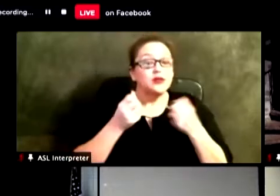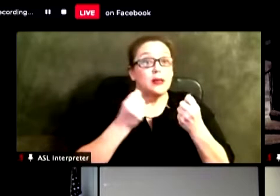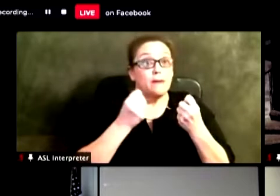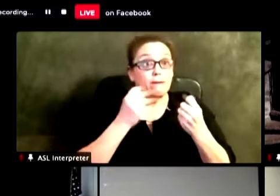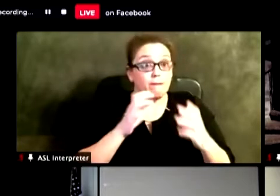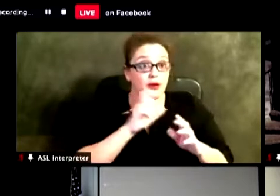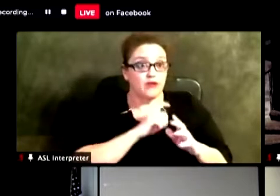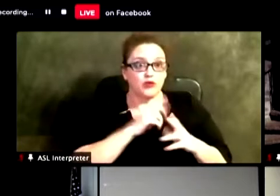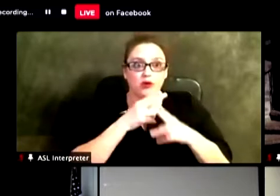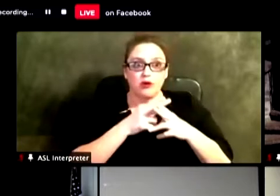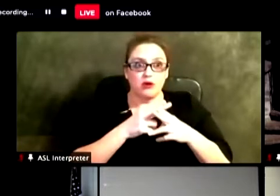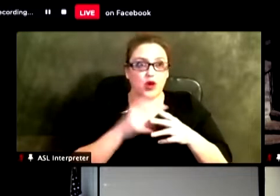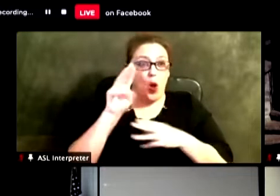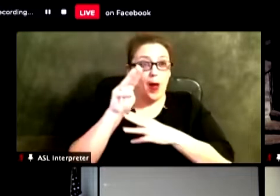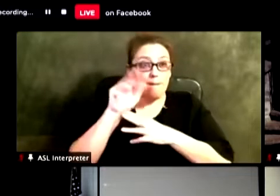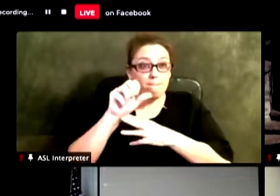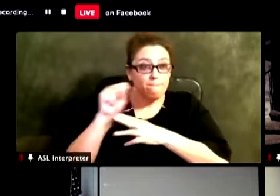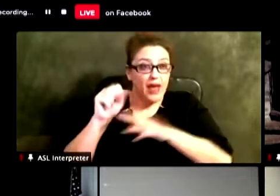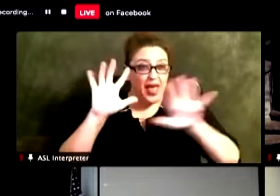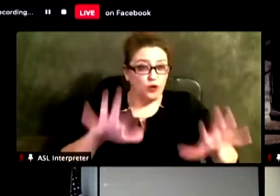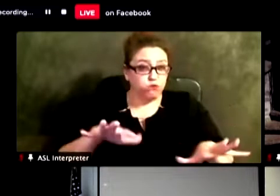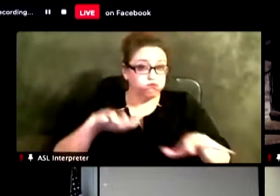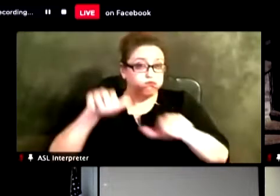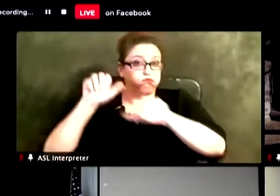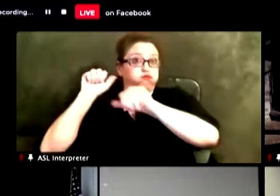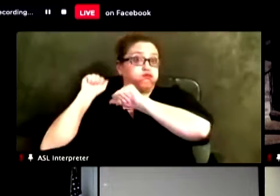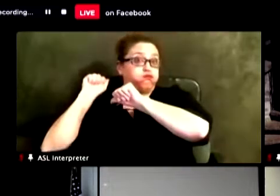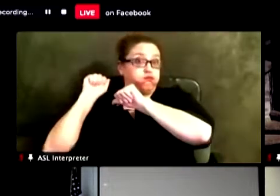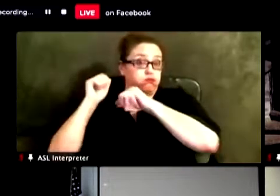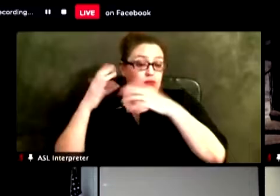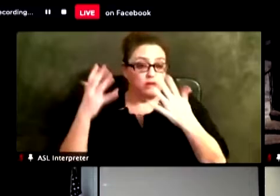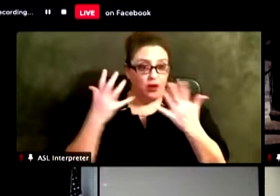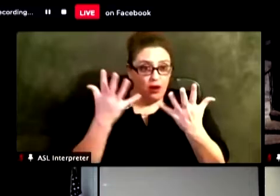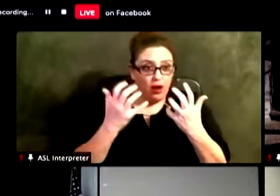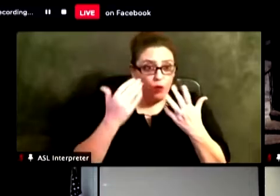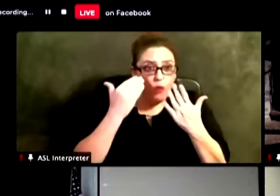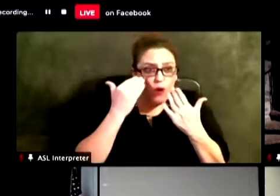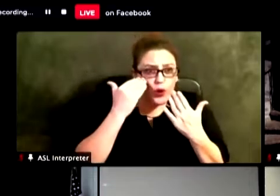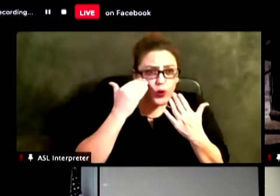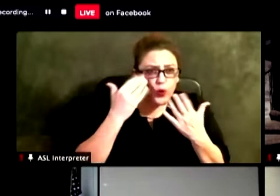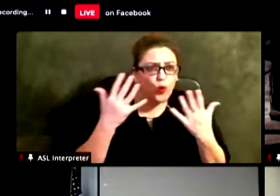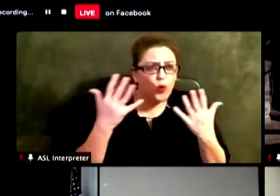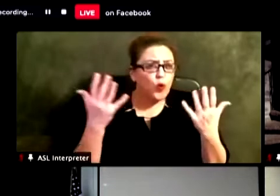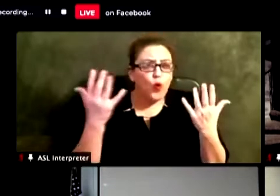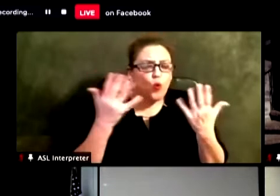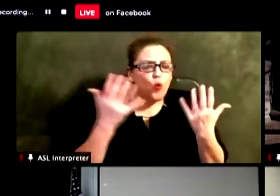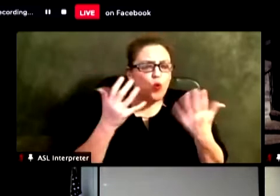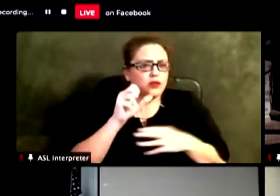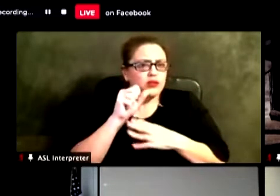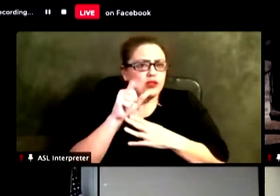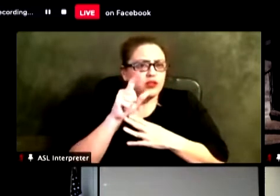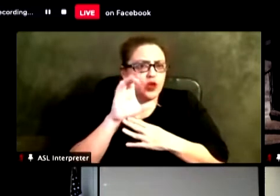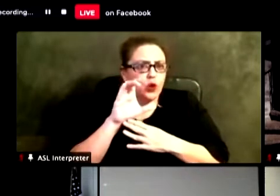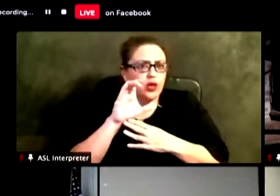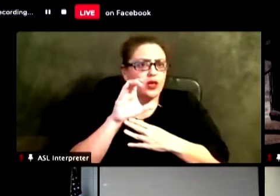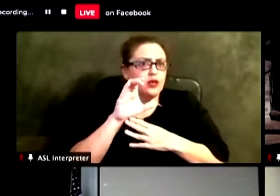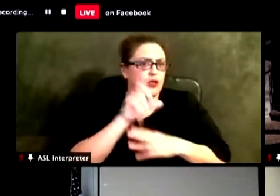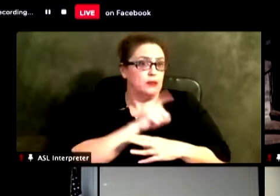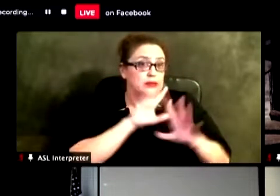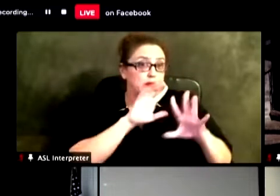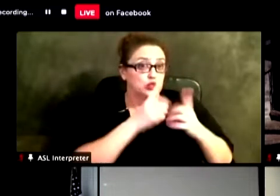mass exodus. I want to know about what efforts that the Salt Lake Police Department or the city has made